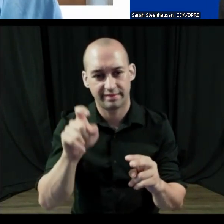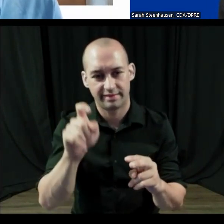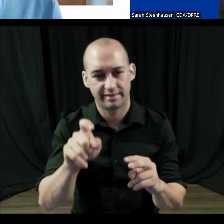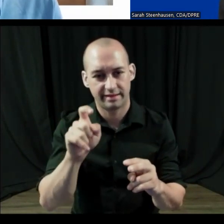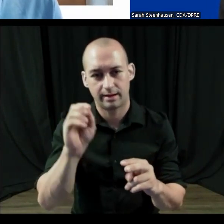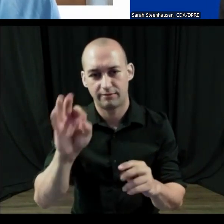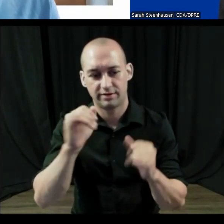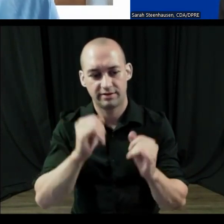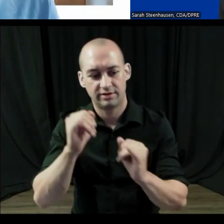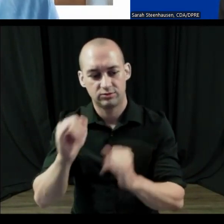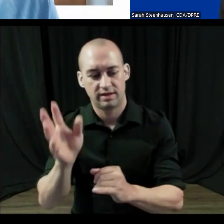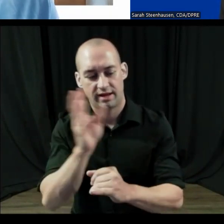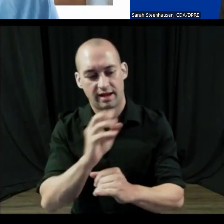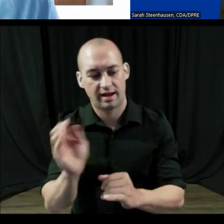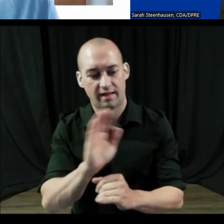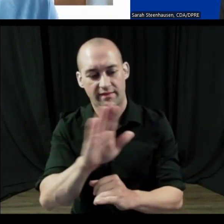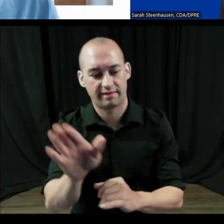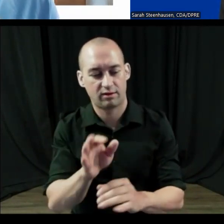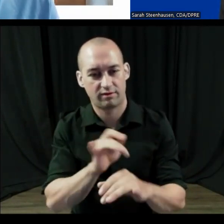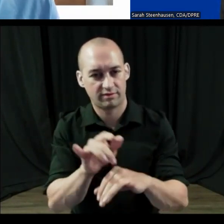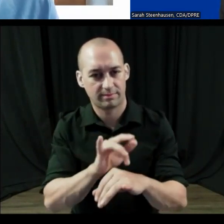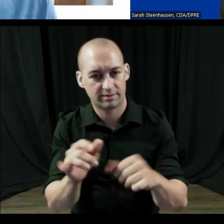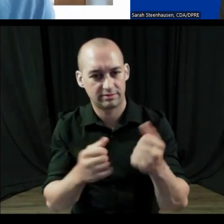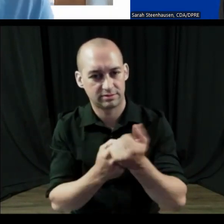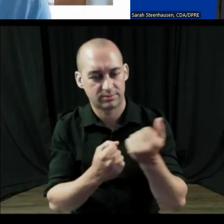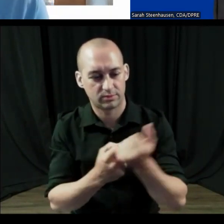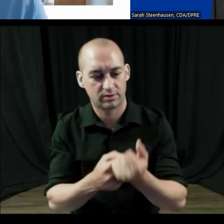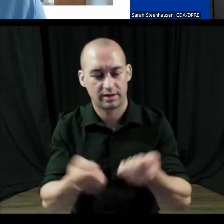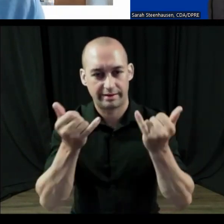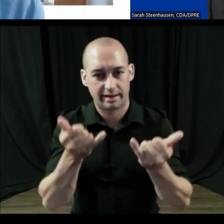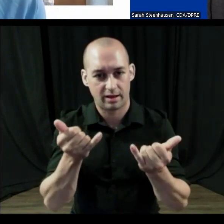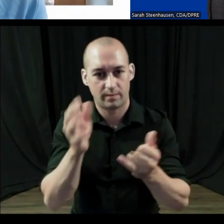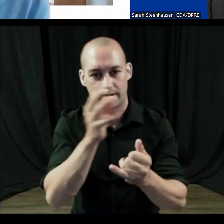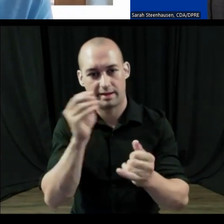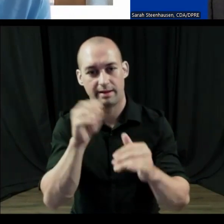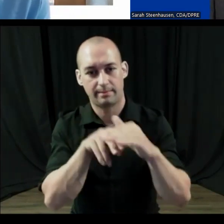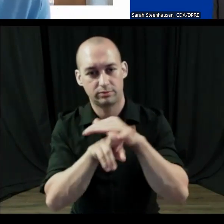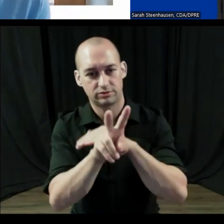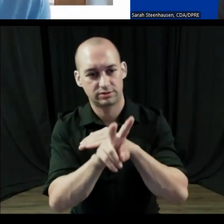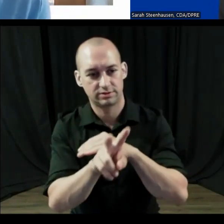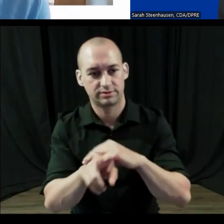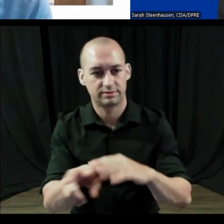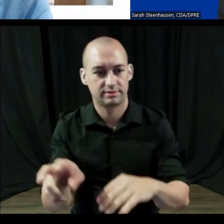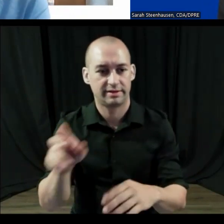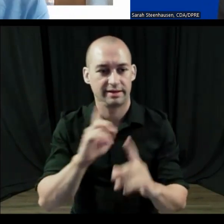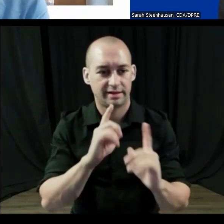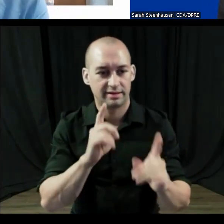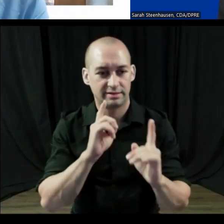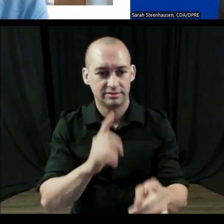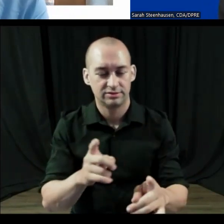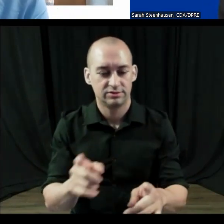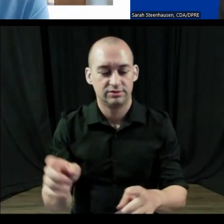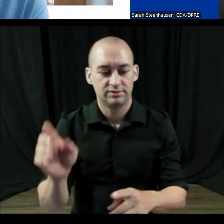individuals and their available supports, both current and projected. So the answer is yes, and it may very well